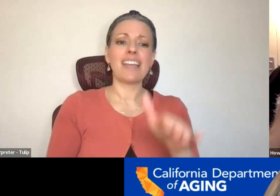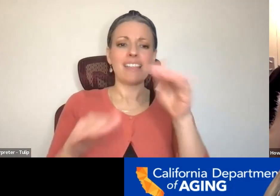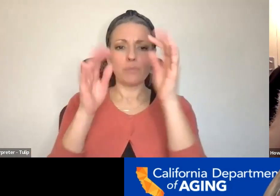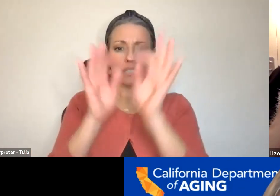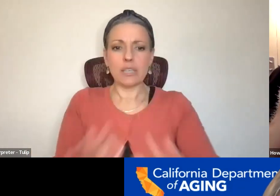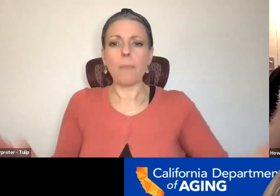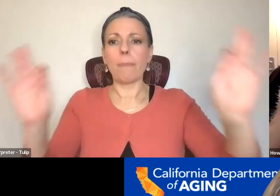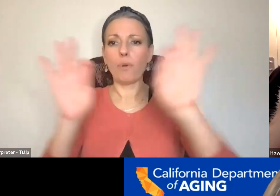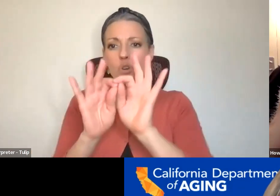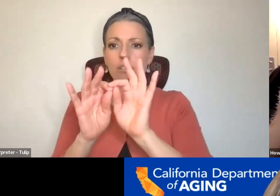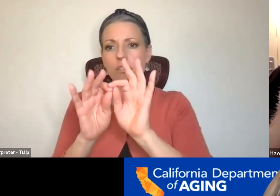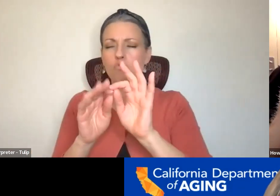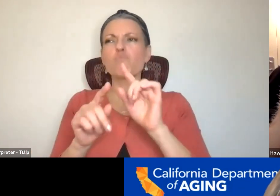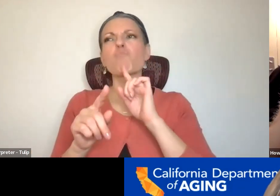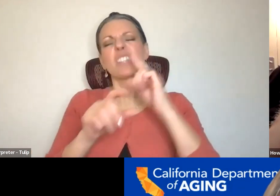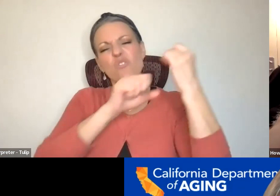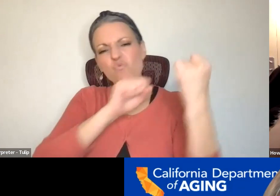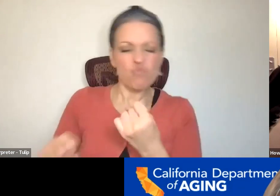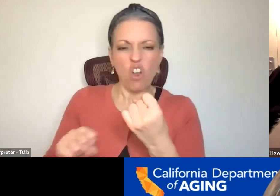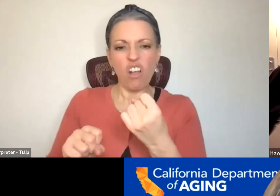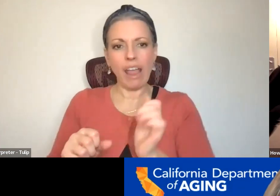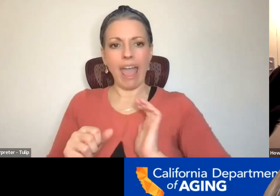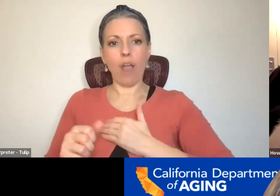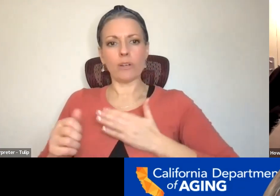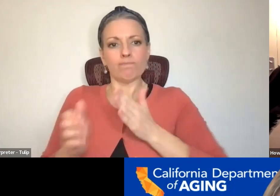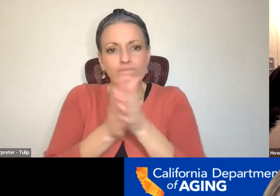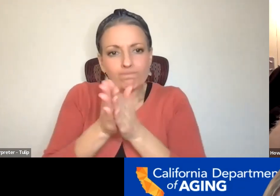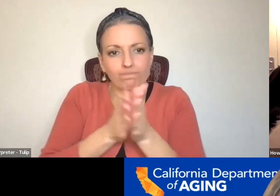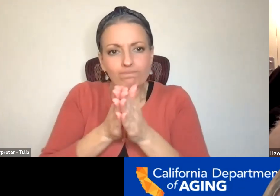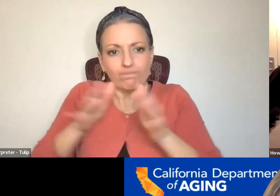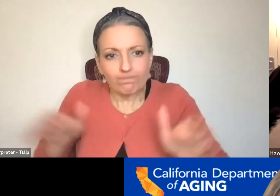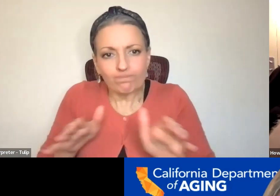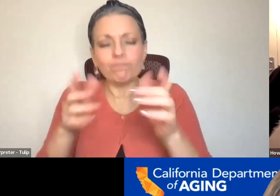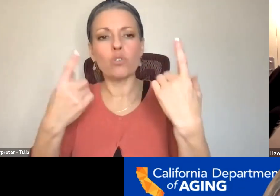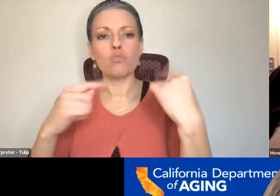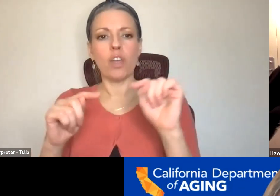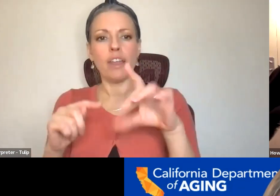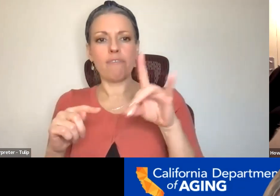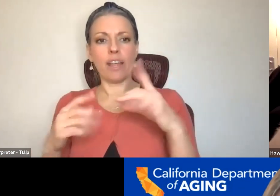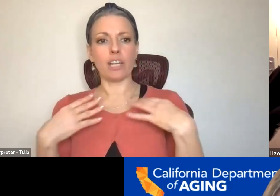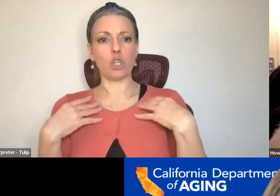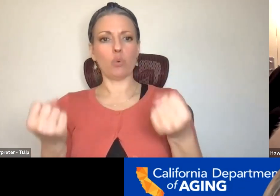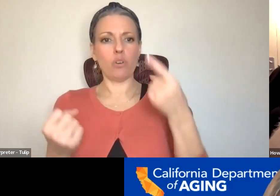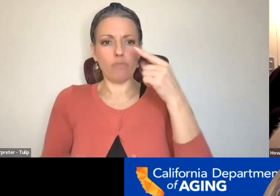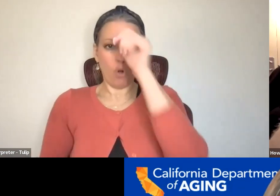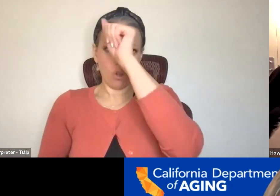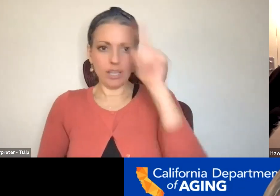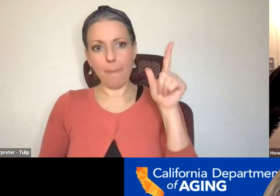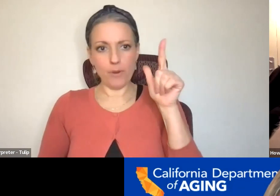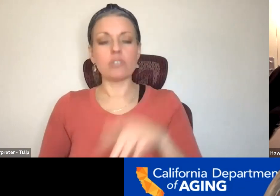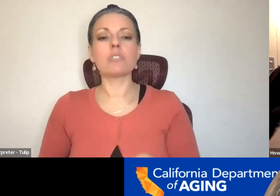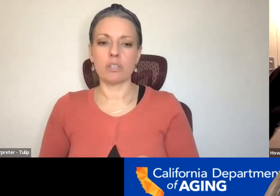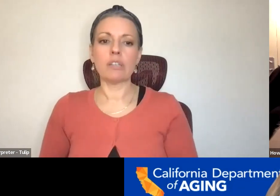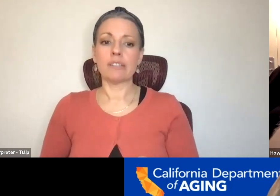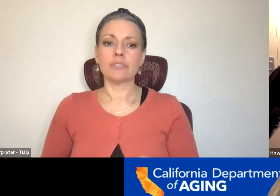of doubling down on all of our efforts to try and find a cure for Alzheimer's. That would be incredible, and the pharmaceutical